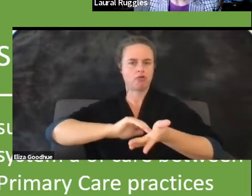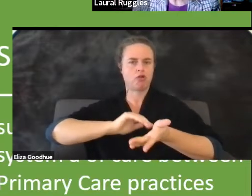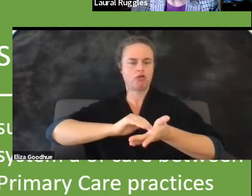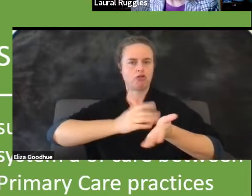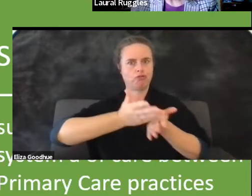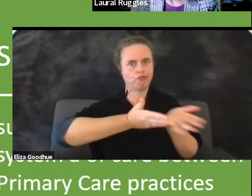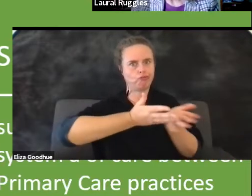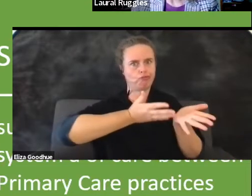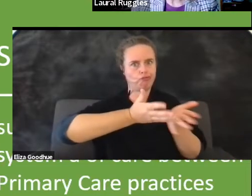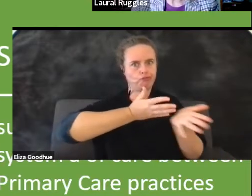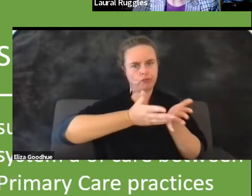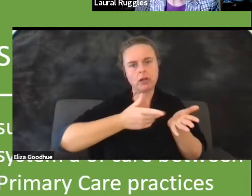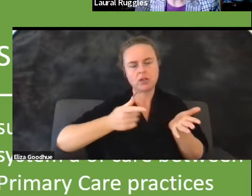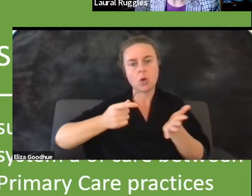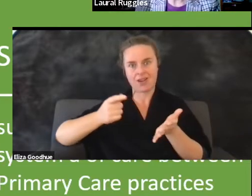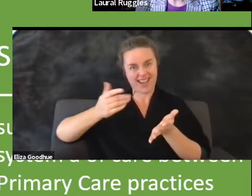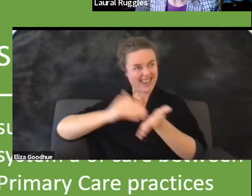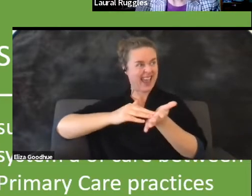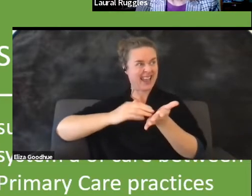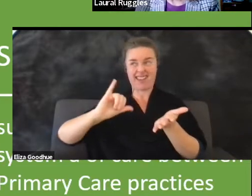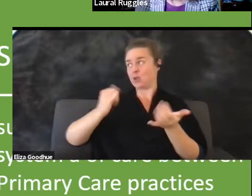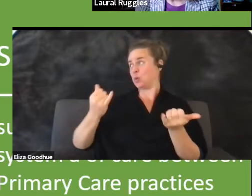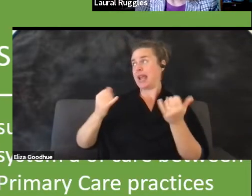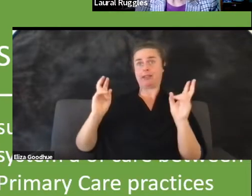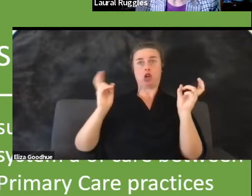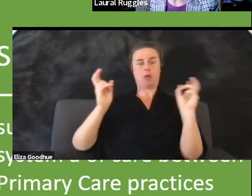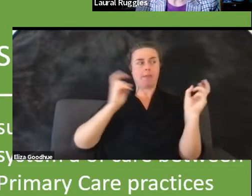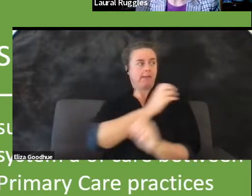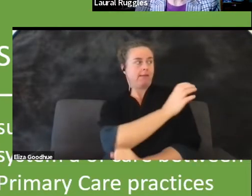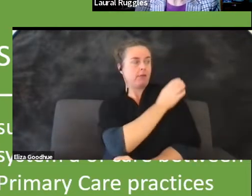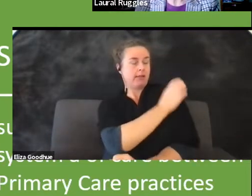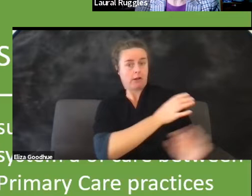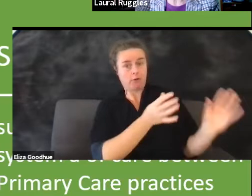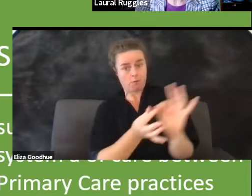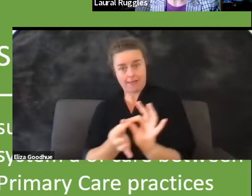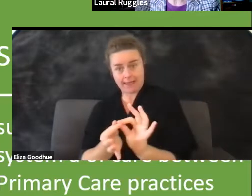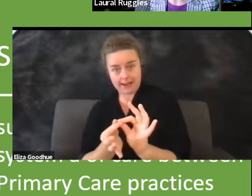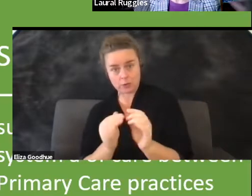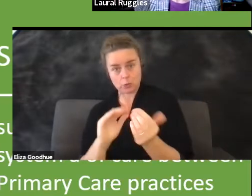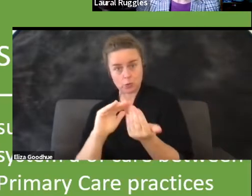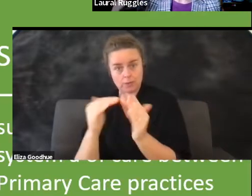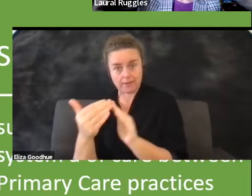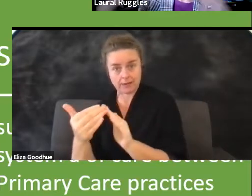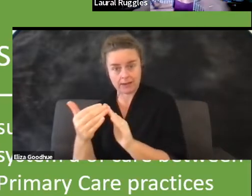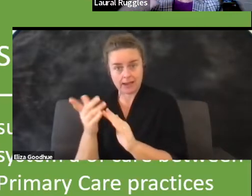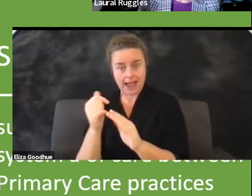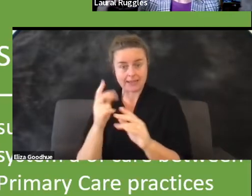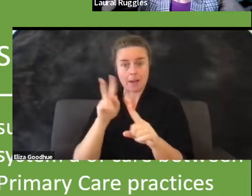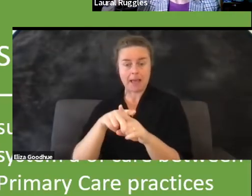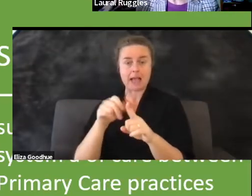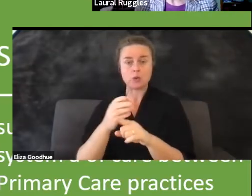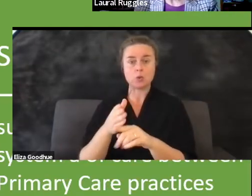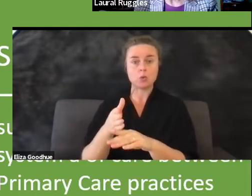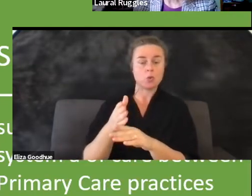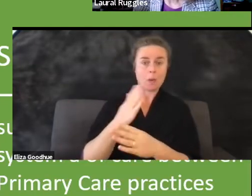that connection between, treatment, clinical world, and also prevention, and how it can all interact